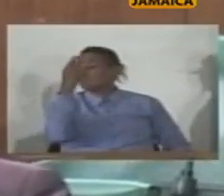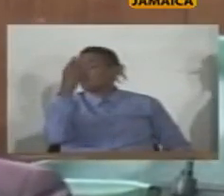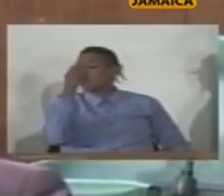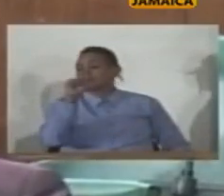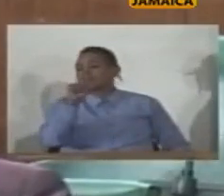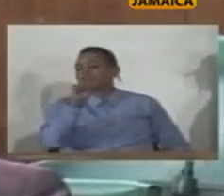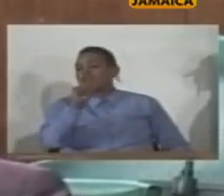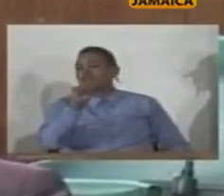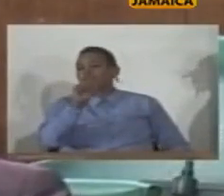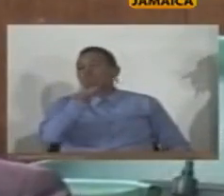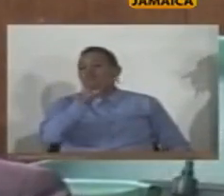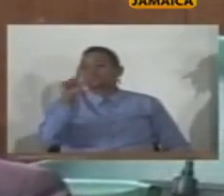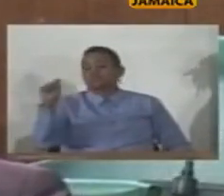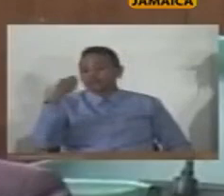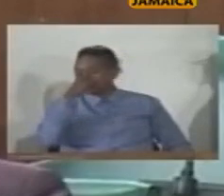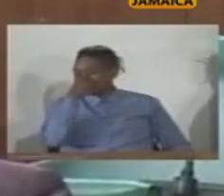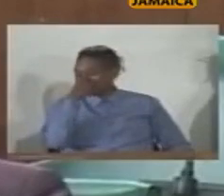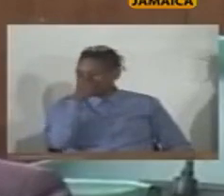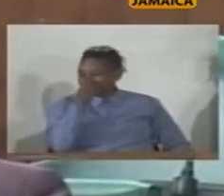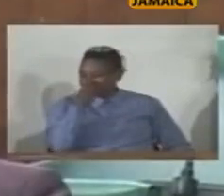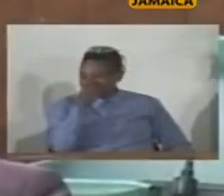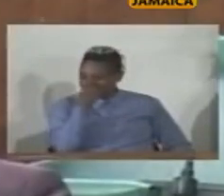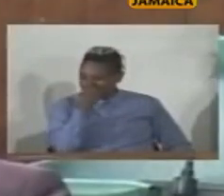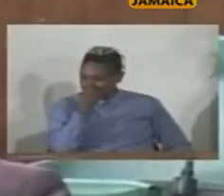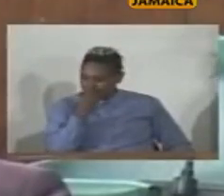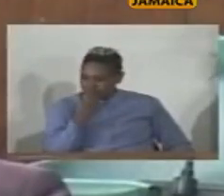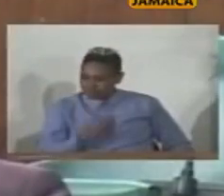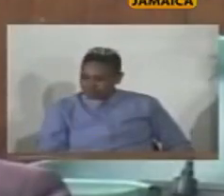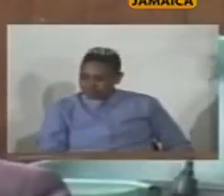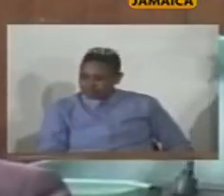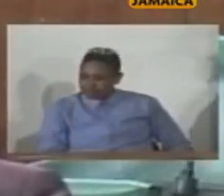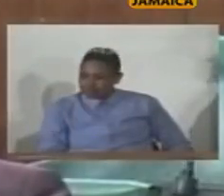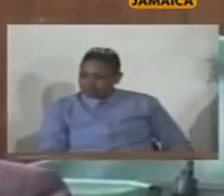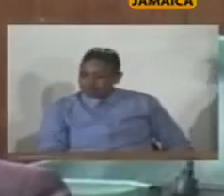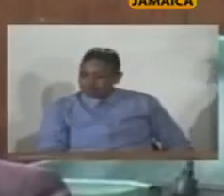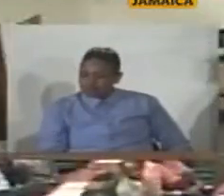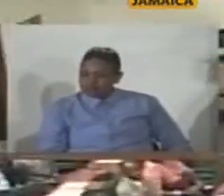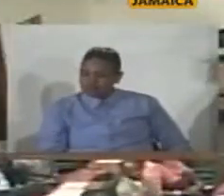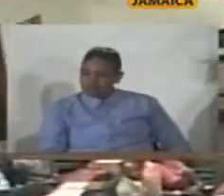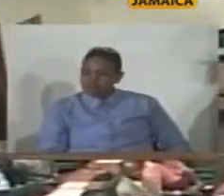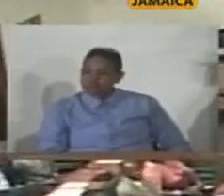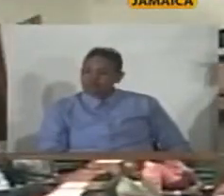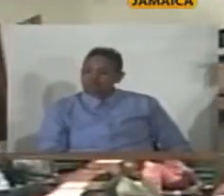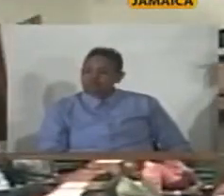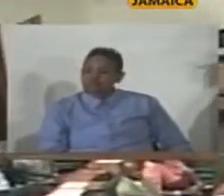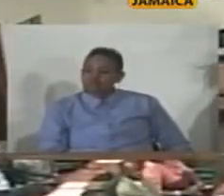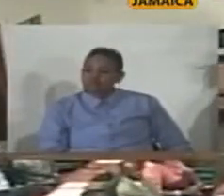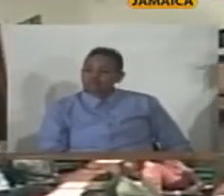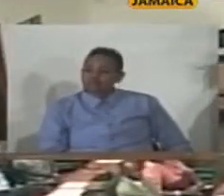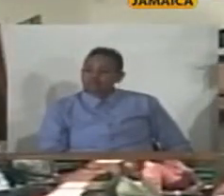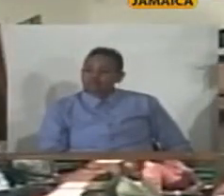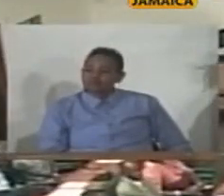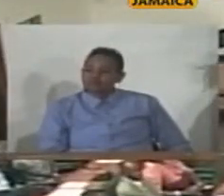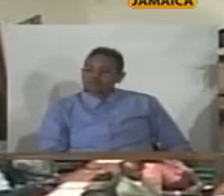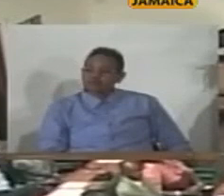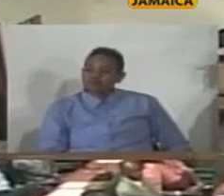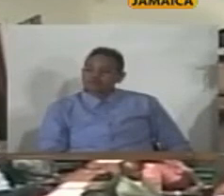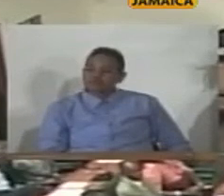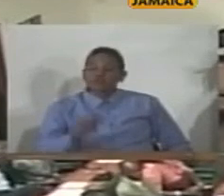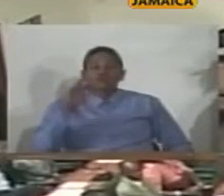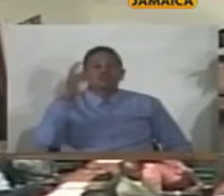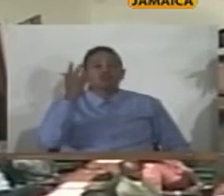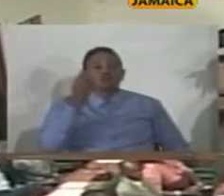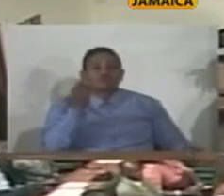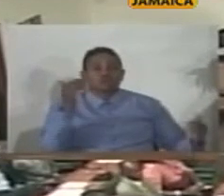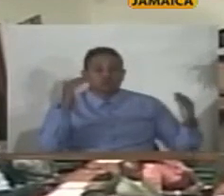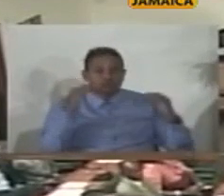April 2020. Mr. Speaker, I will now move to the third resolution,